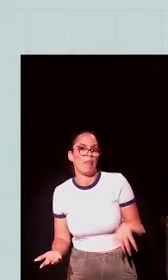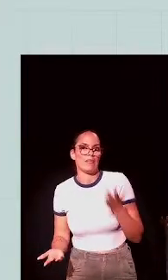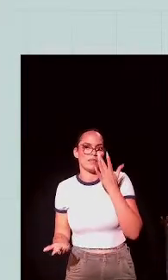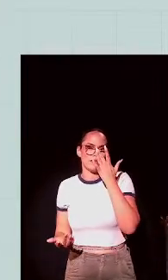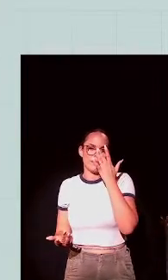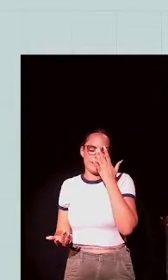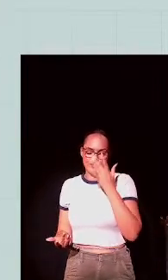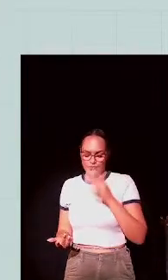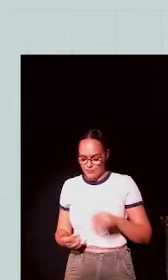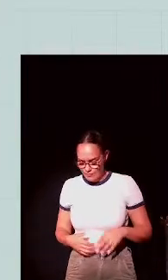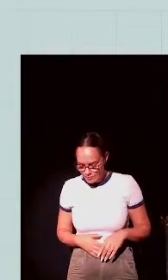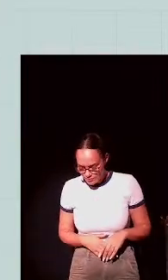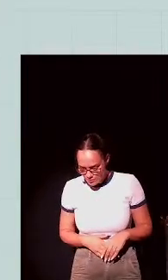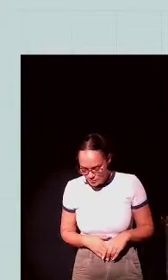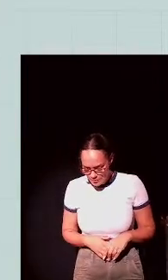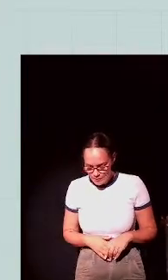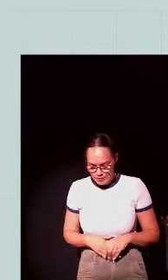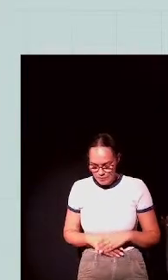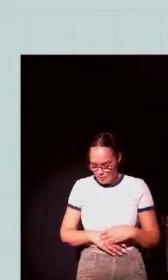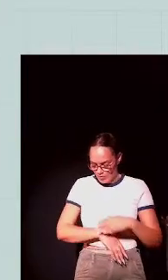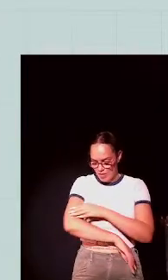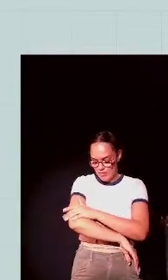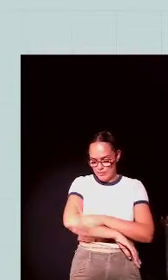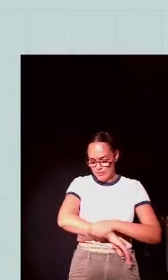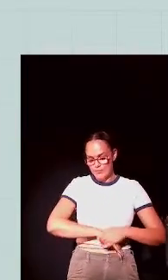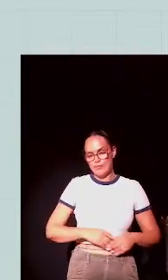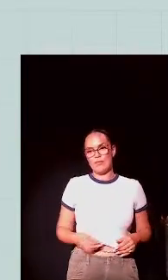But essentially, music is